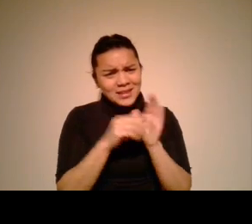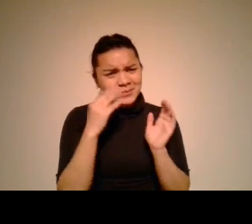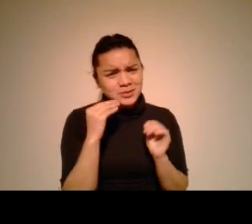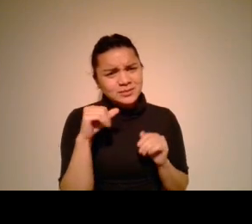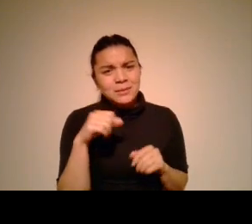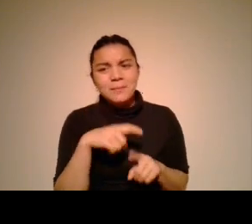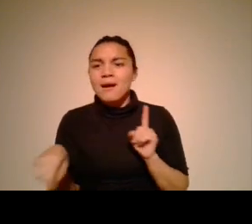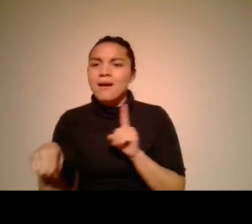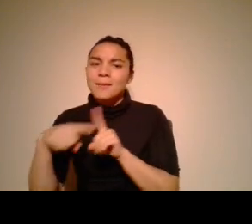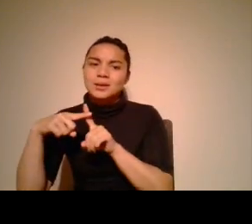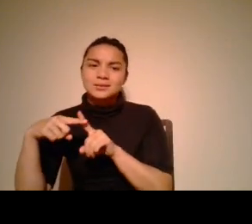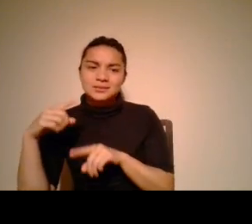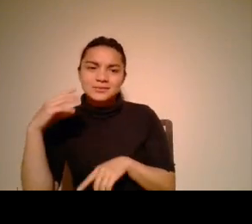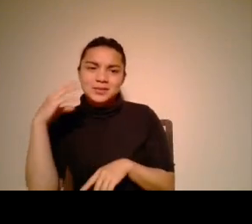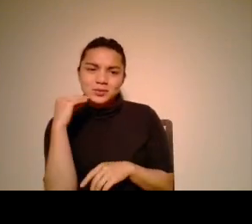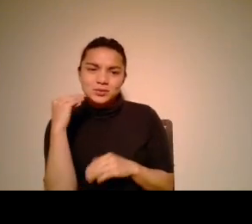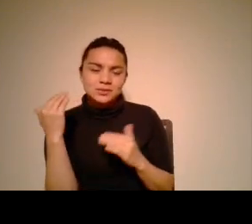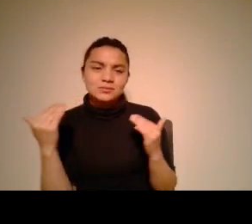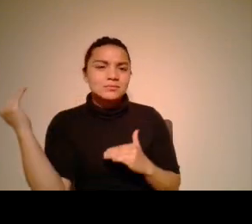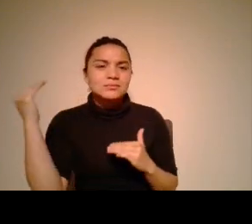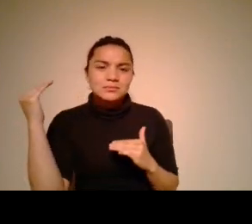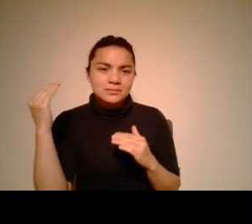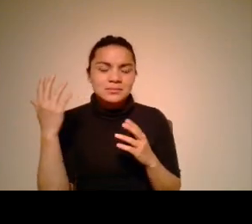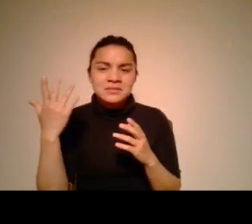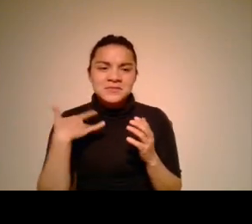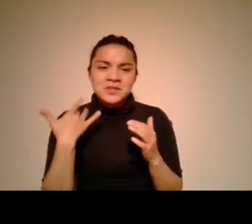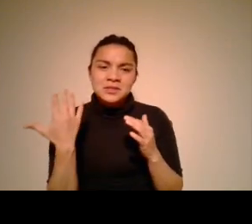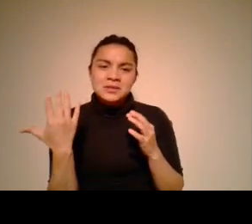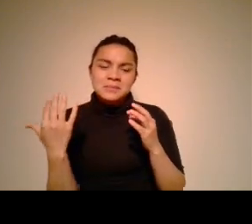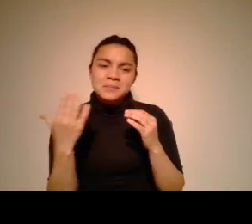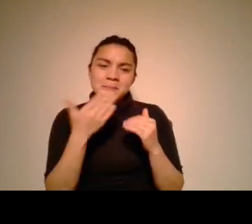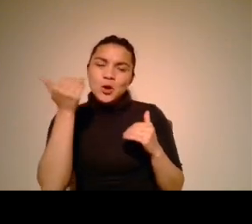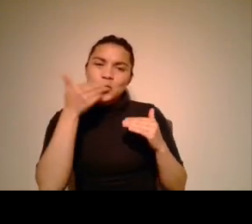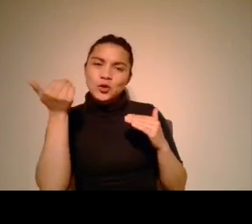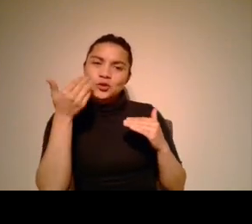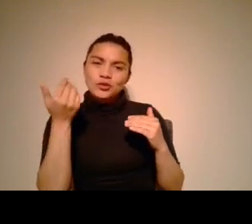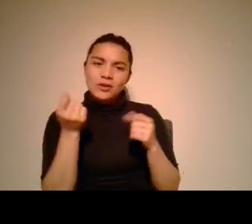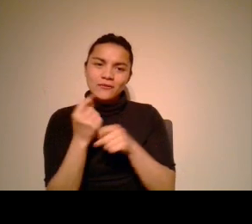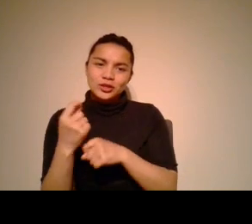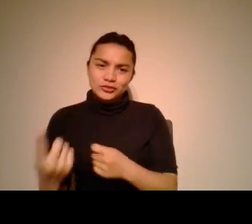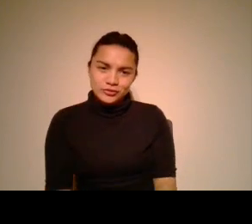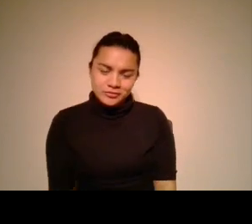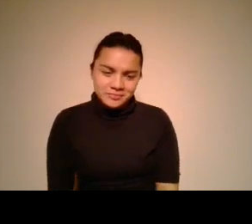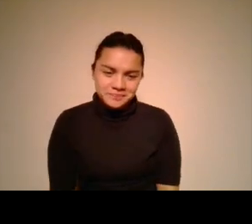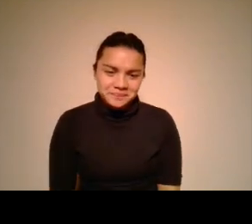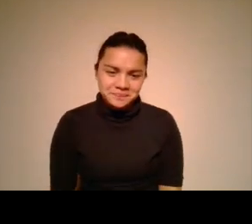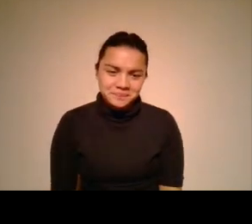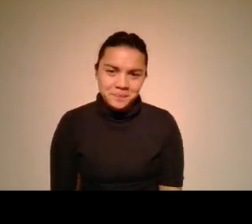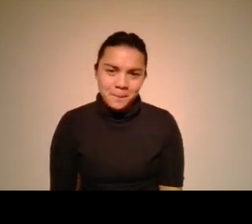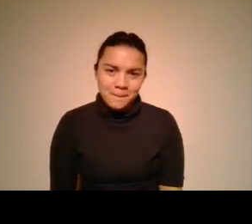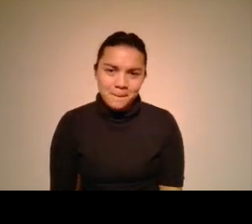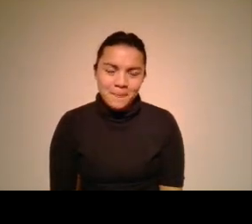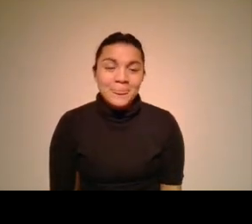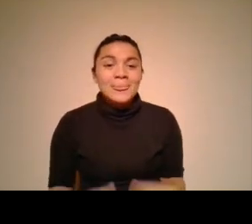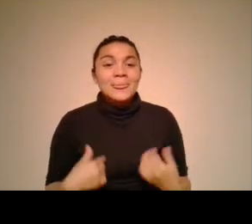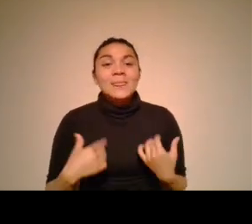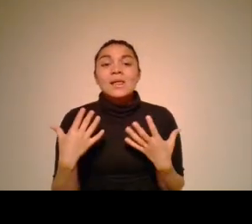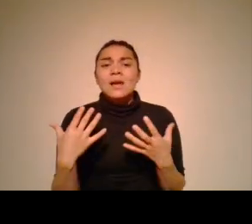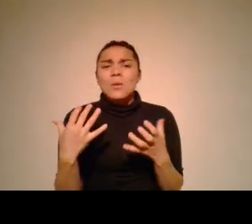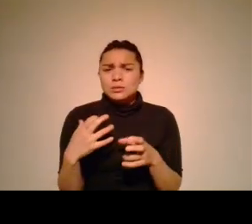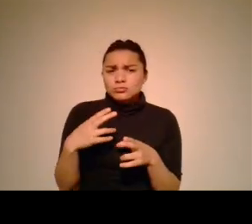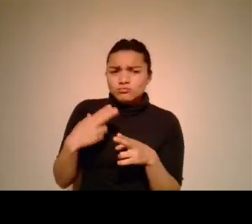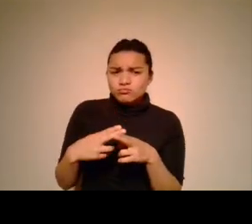the trajectory over time has been getting better. I want to talk a little bit